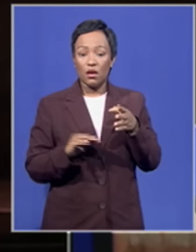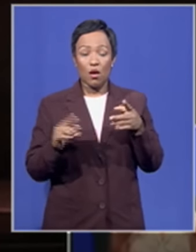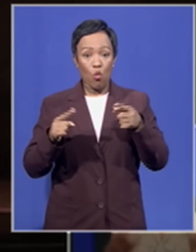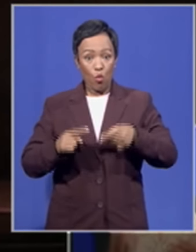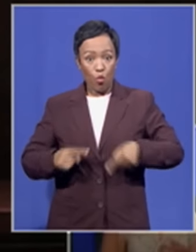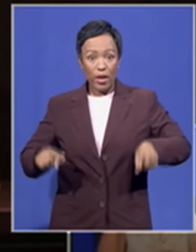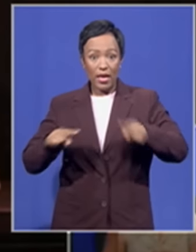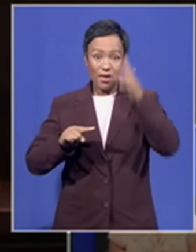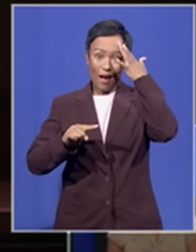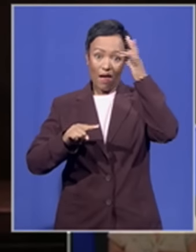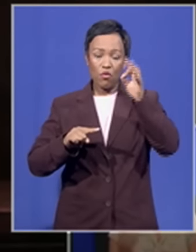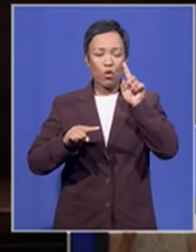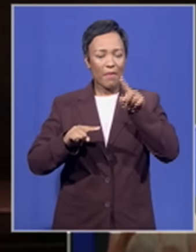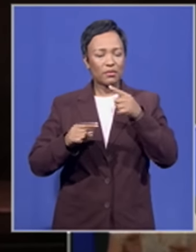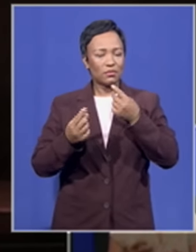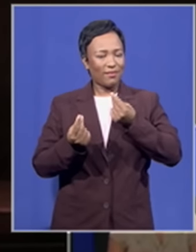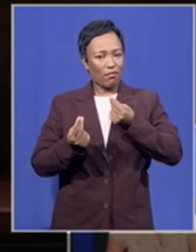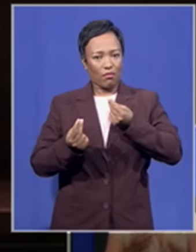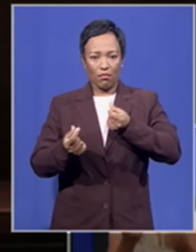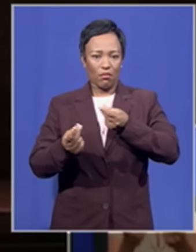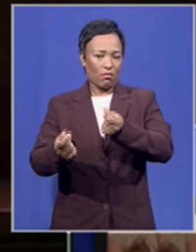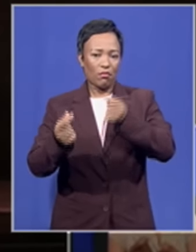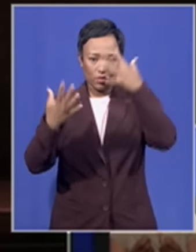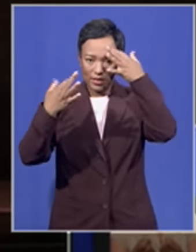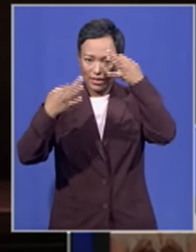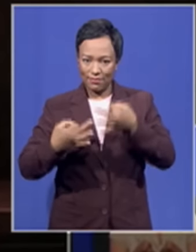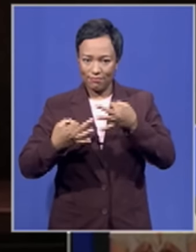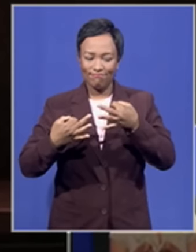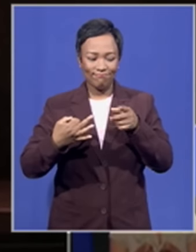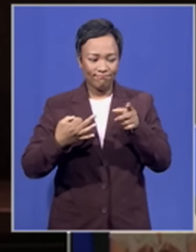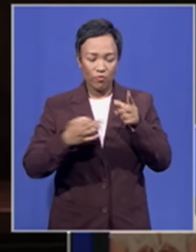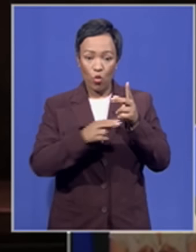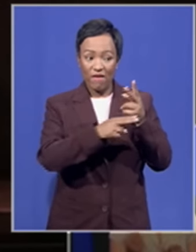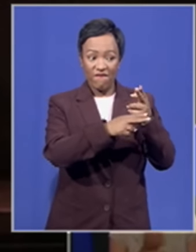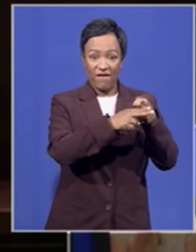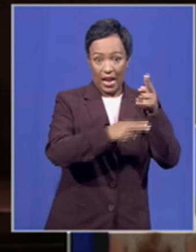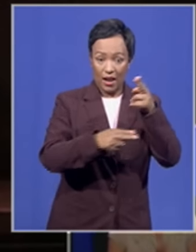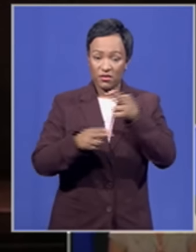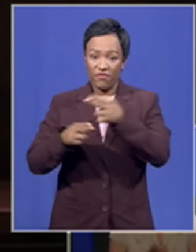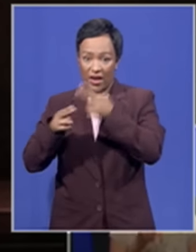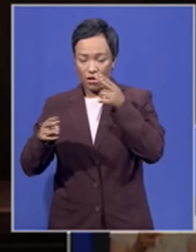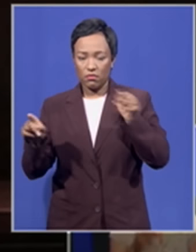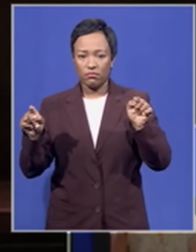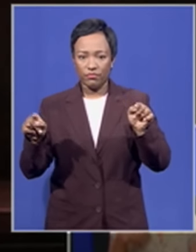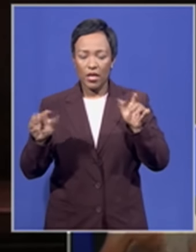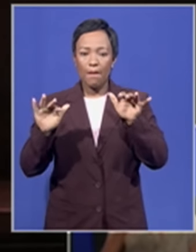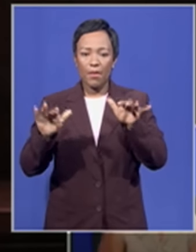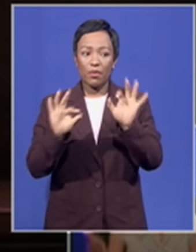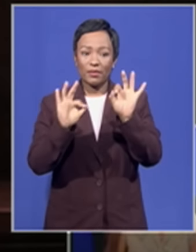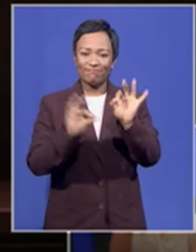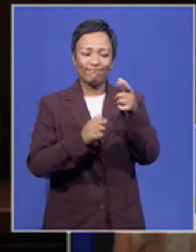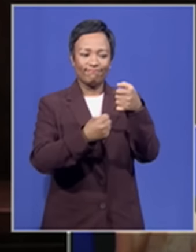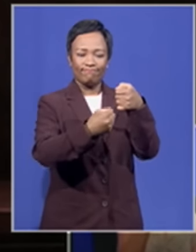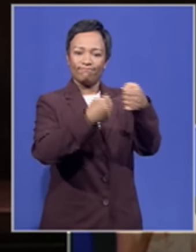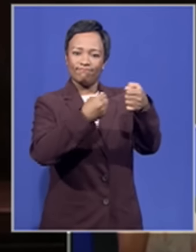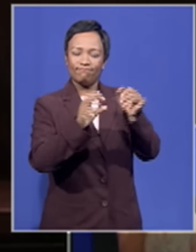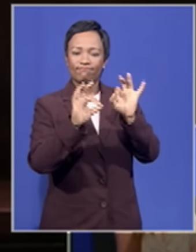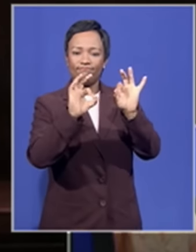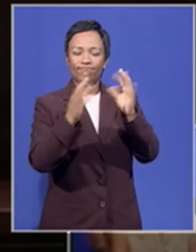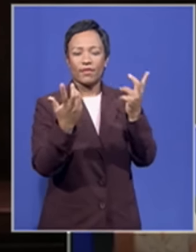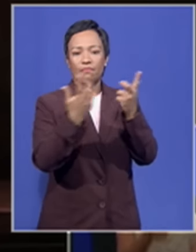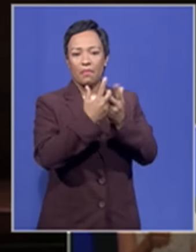government to move with speed once these things are finalized, to ensure that we put the right people in place